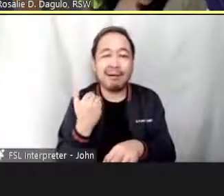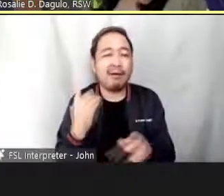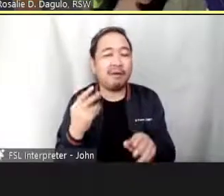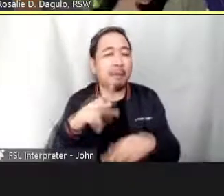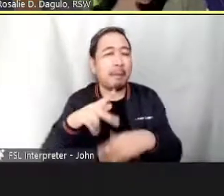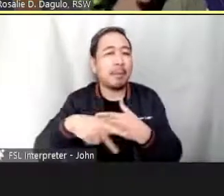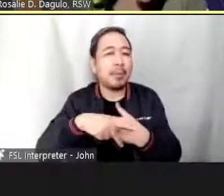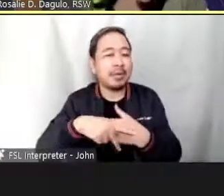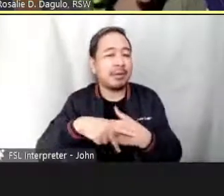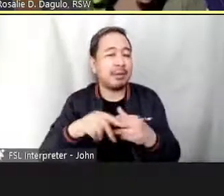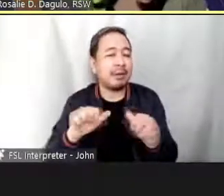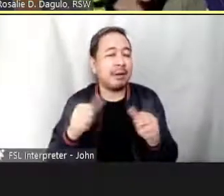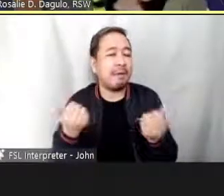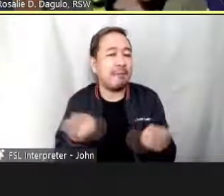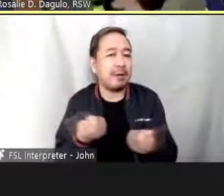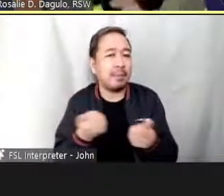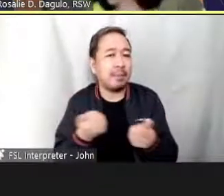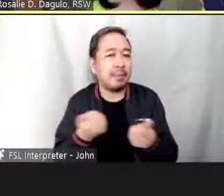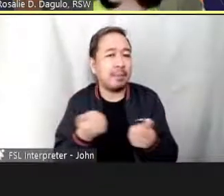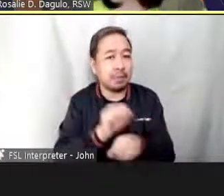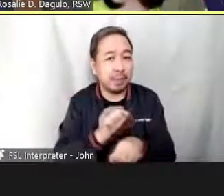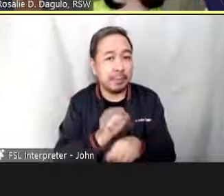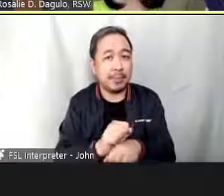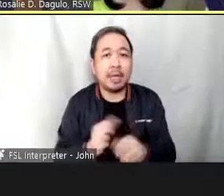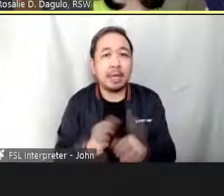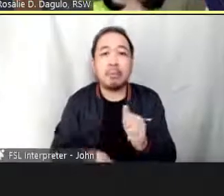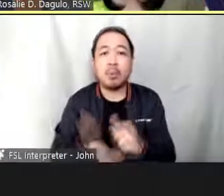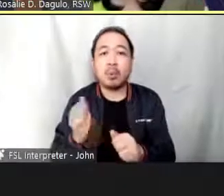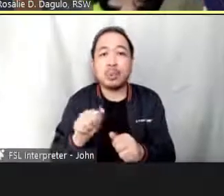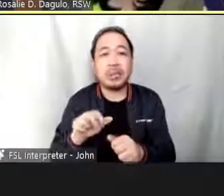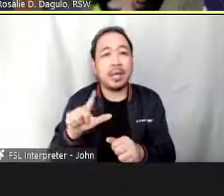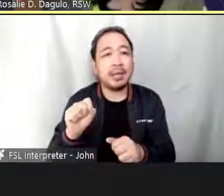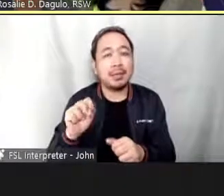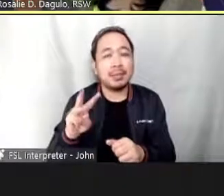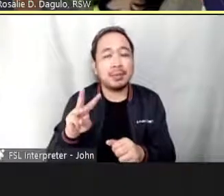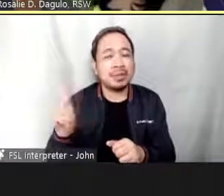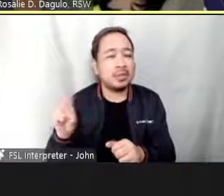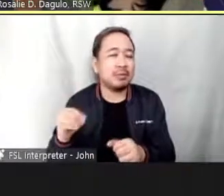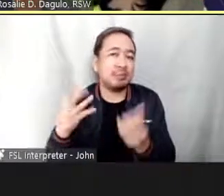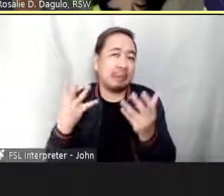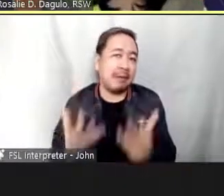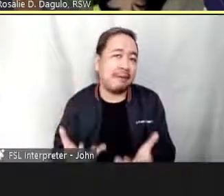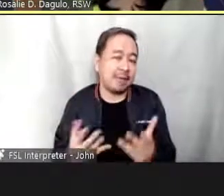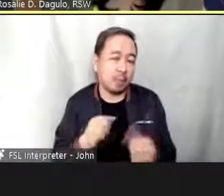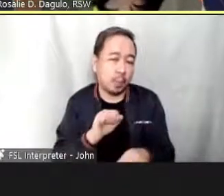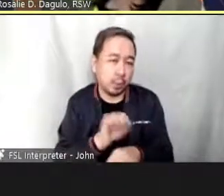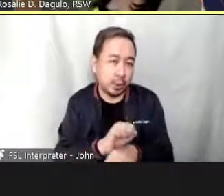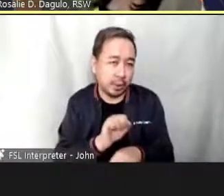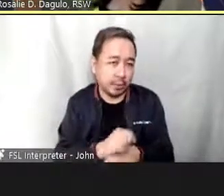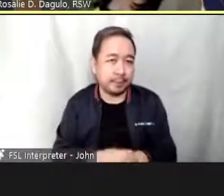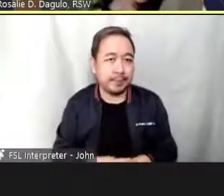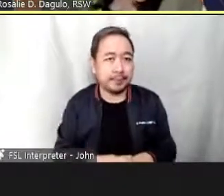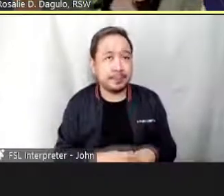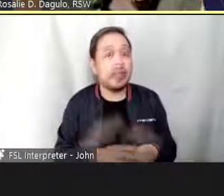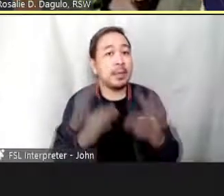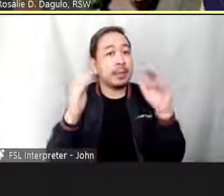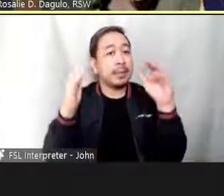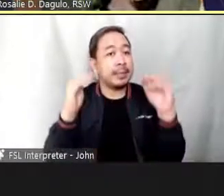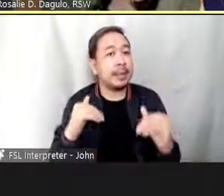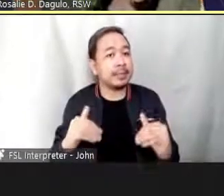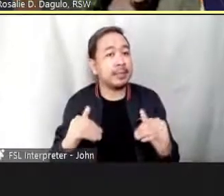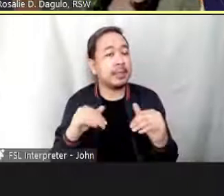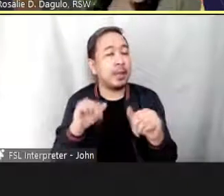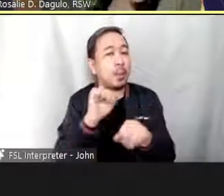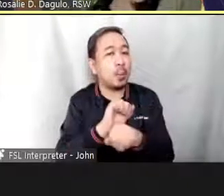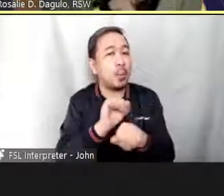with heavy caseloads and assignments. For the next slide, this is at the worker level. Facilitating